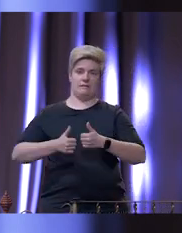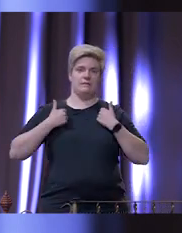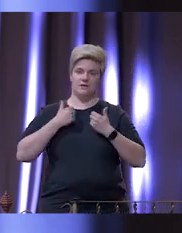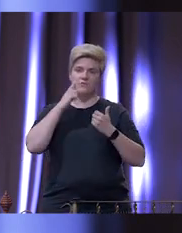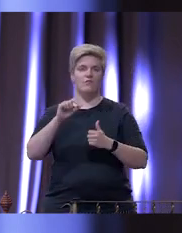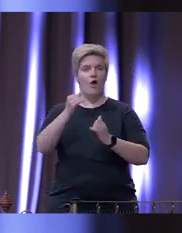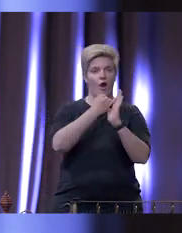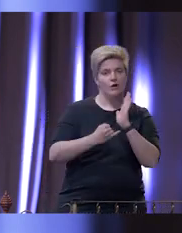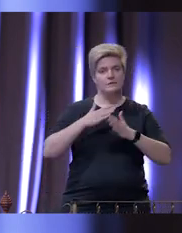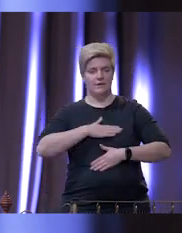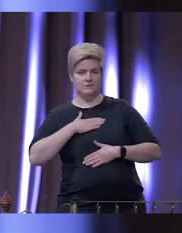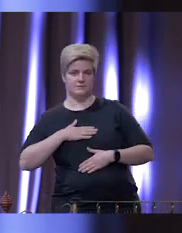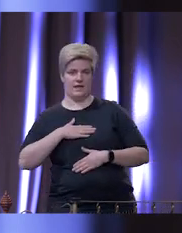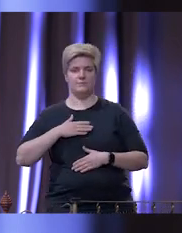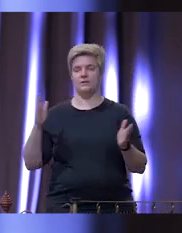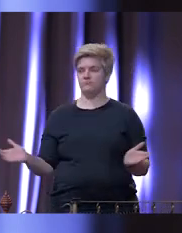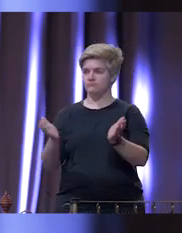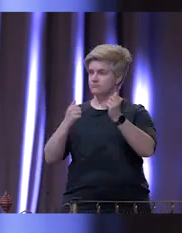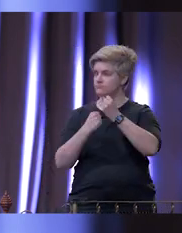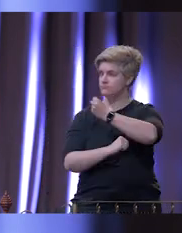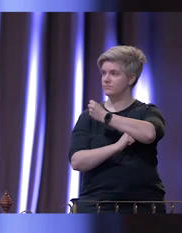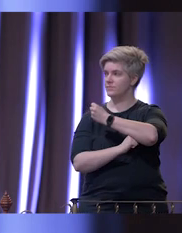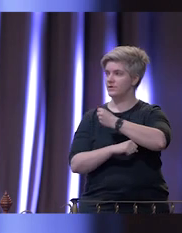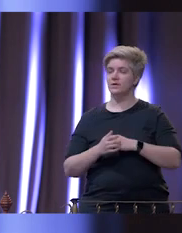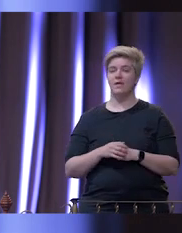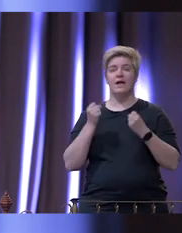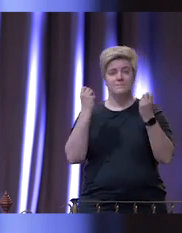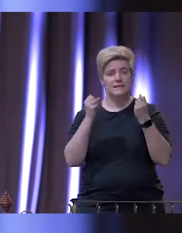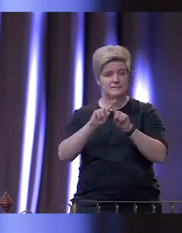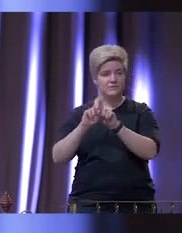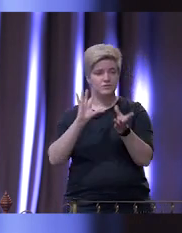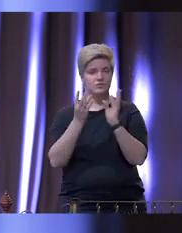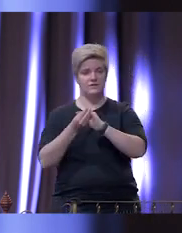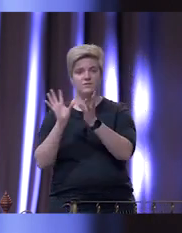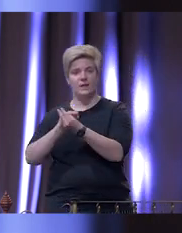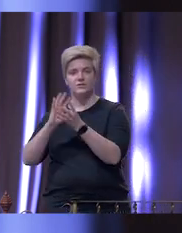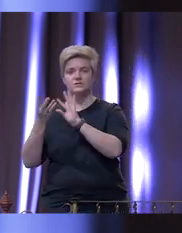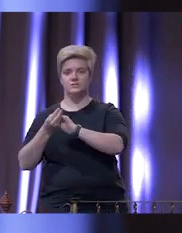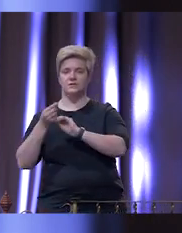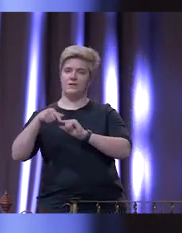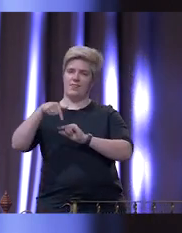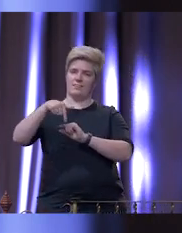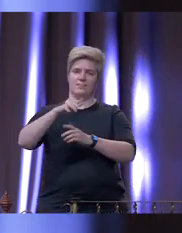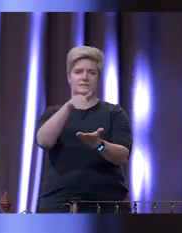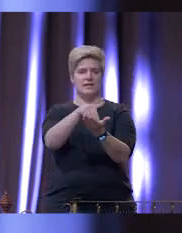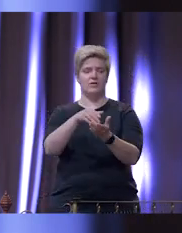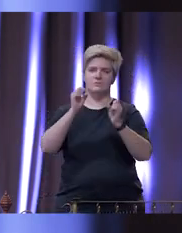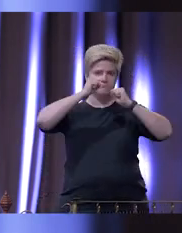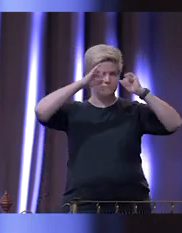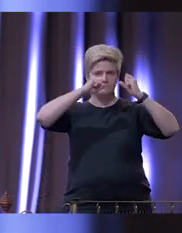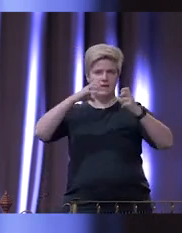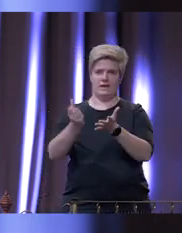art, entertainment, and events. While the neighborhood has gone through many transformations, Epiphany is